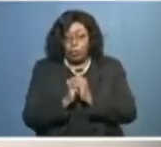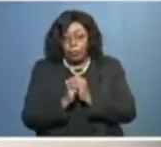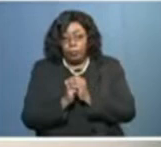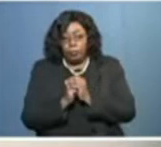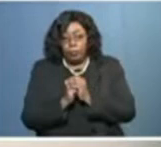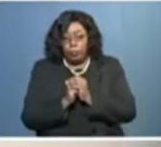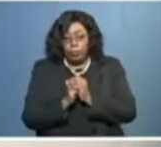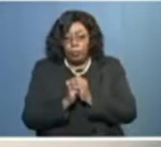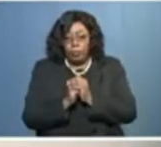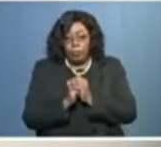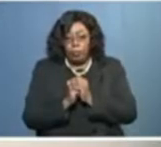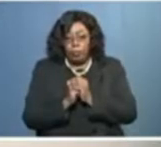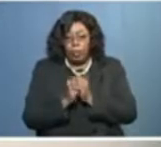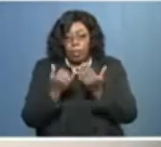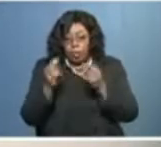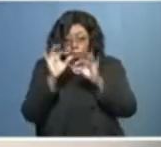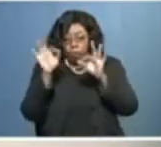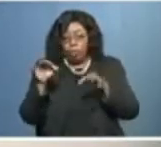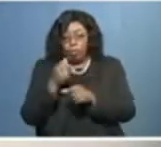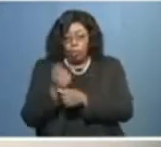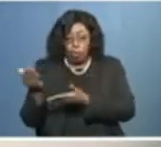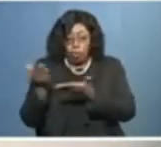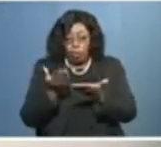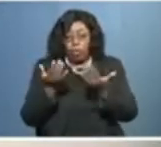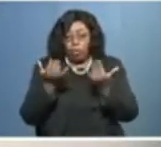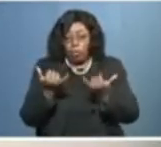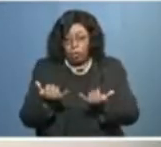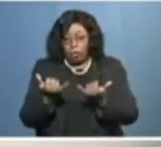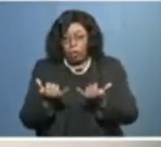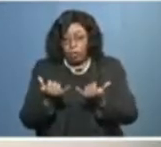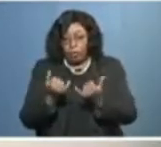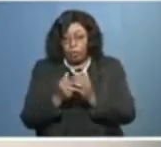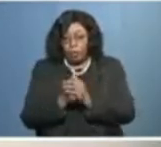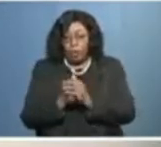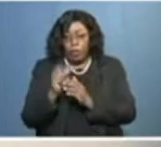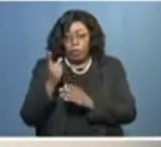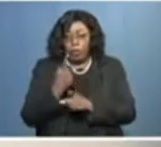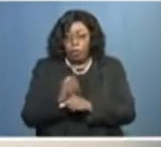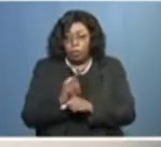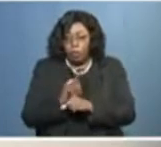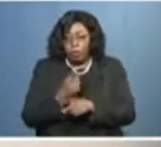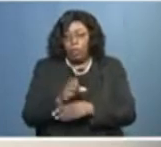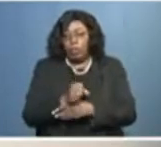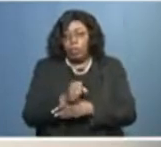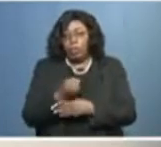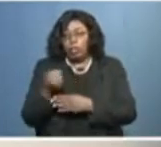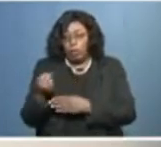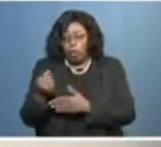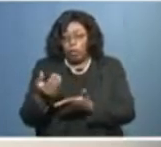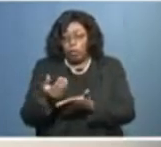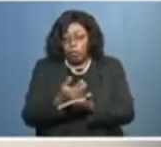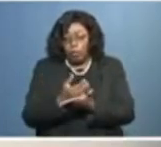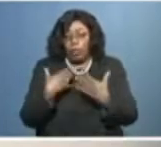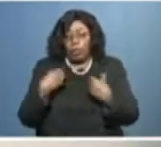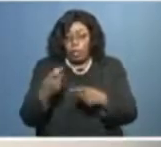the framework into a cutting-edge, modern-day facility where we can properly address the healthcare concerns, and particularly with